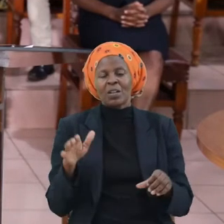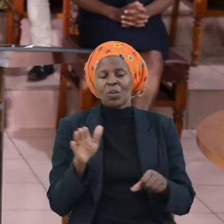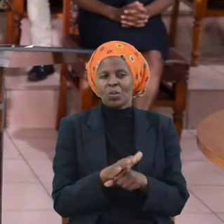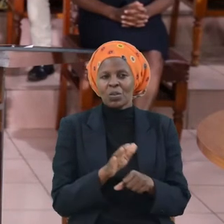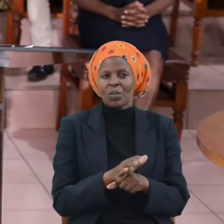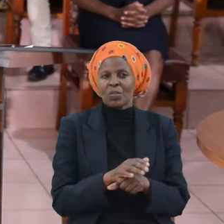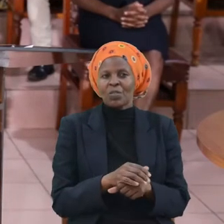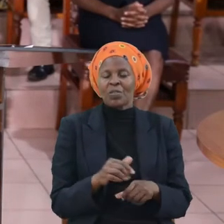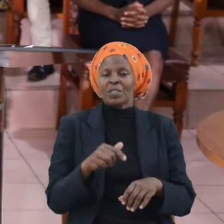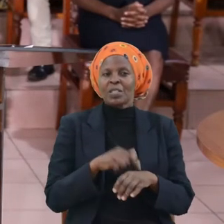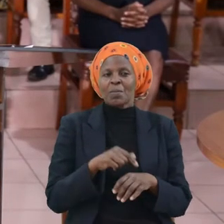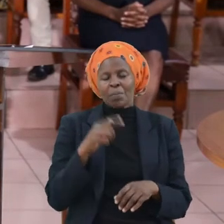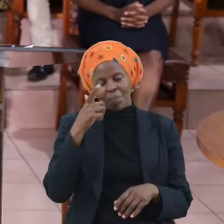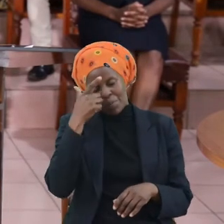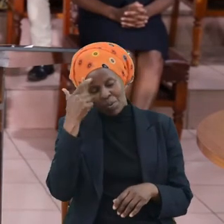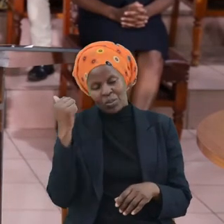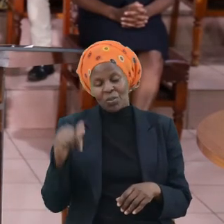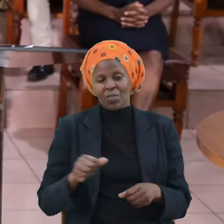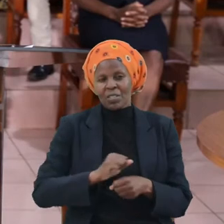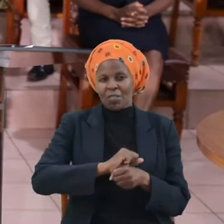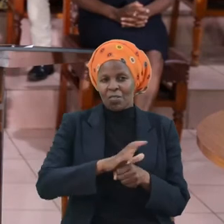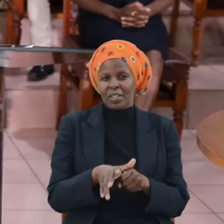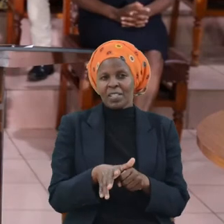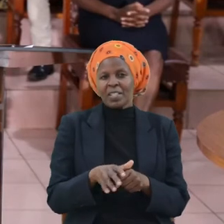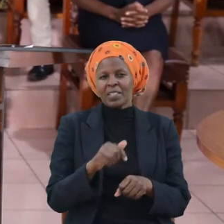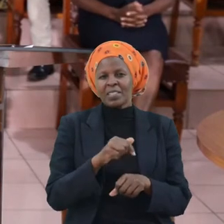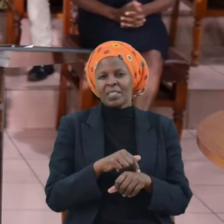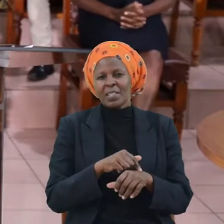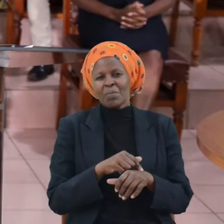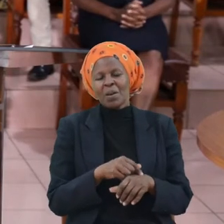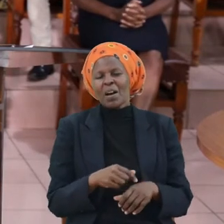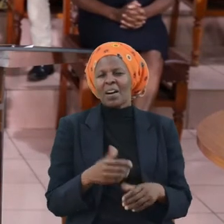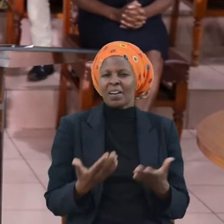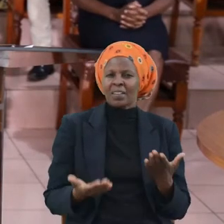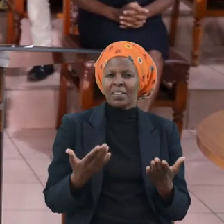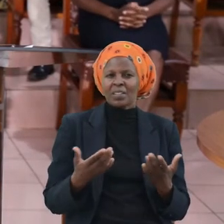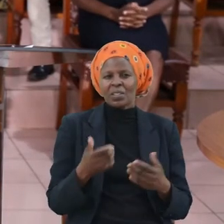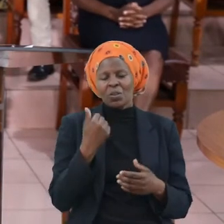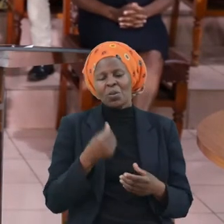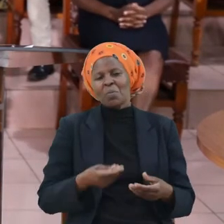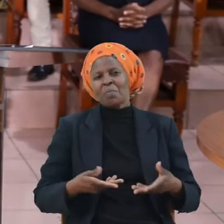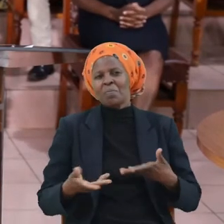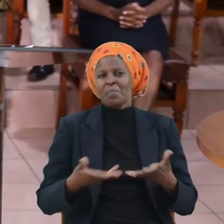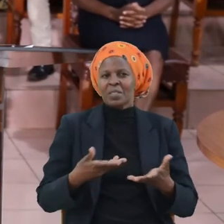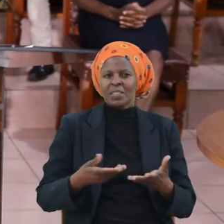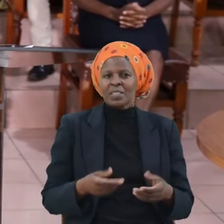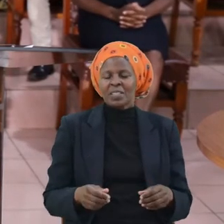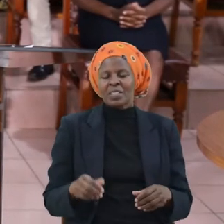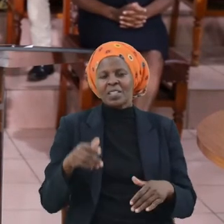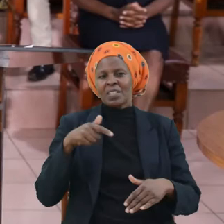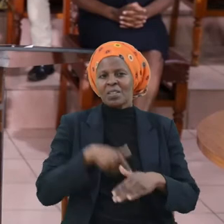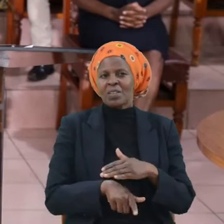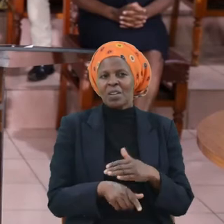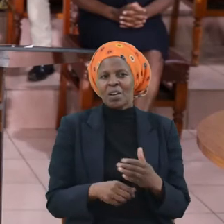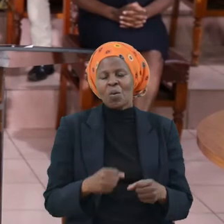challenges, especially because of this coronavirus that we are facing. Some of us, Lord, our business are down. We don't have